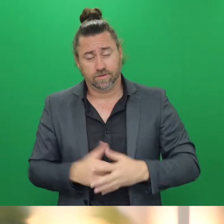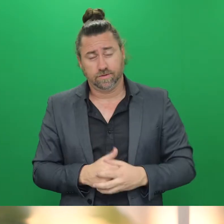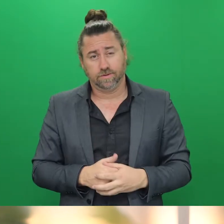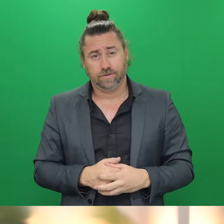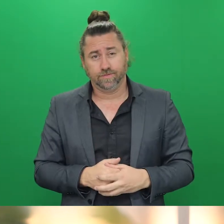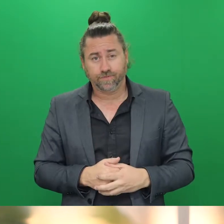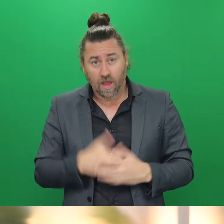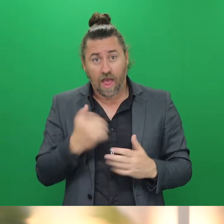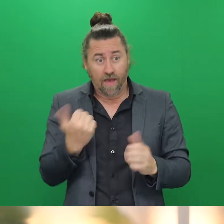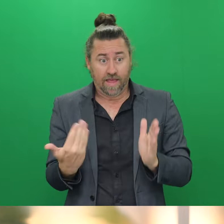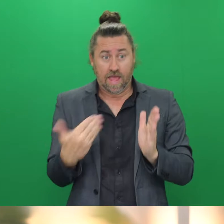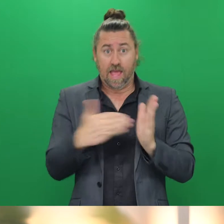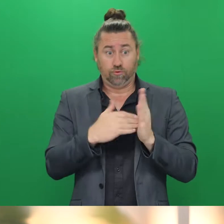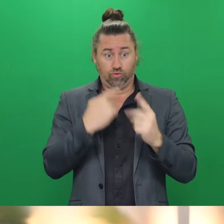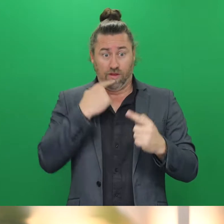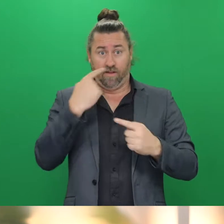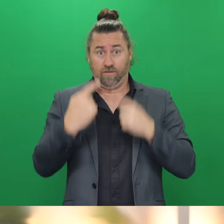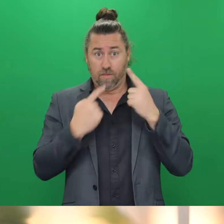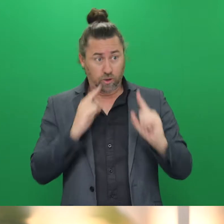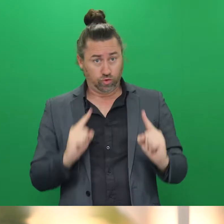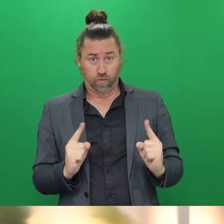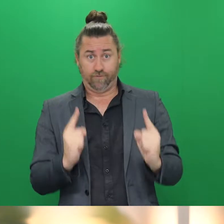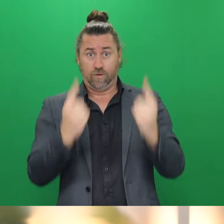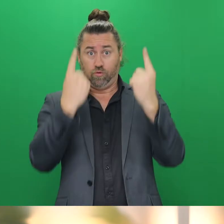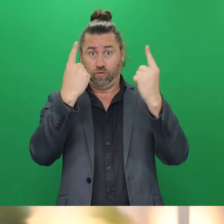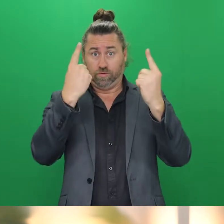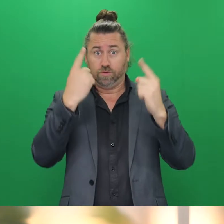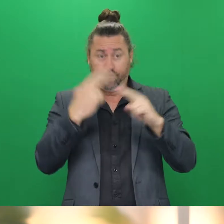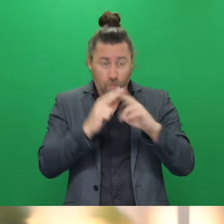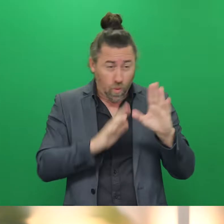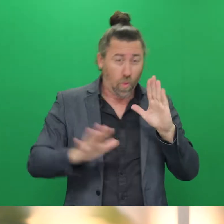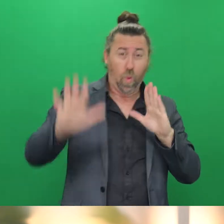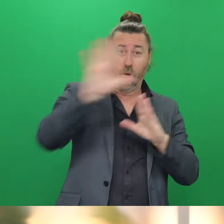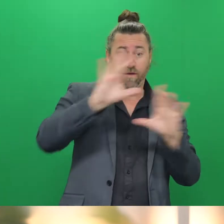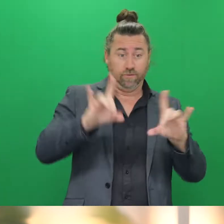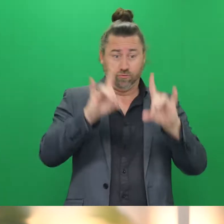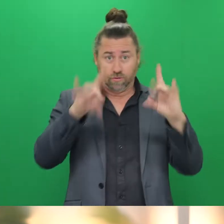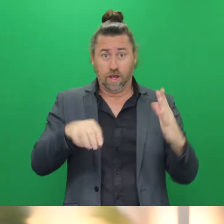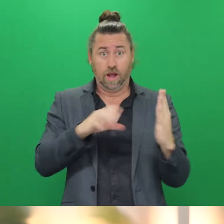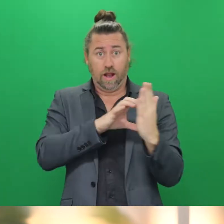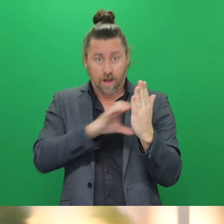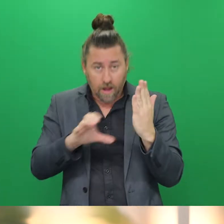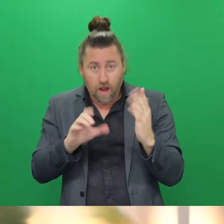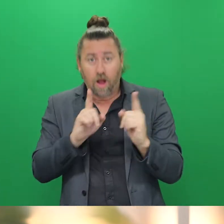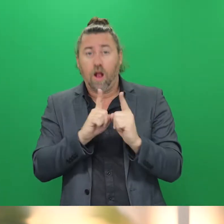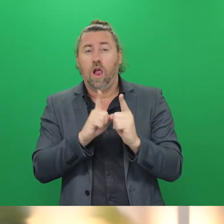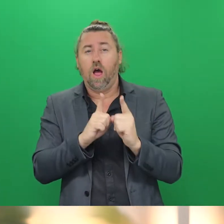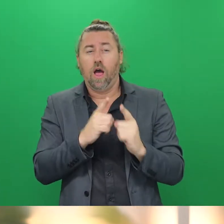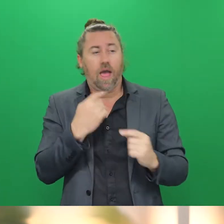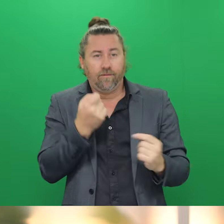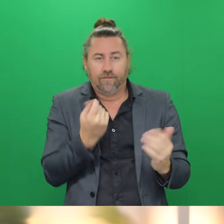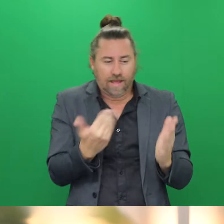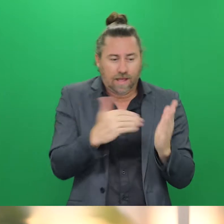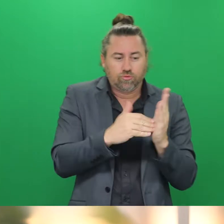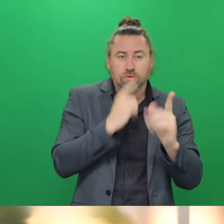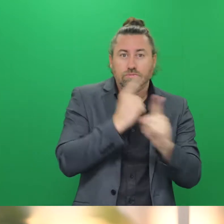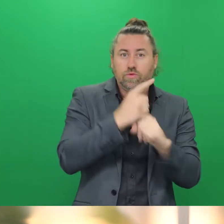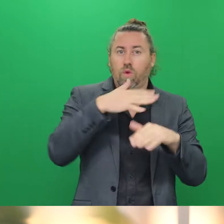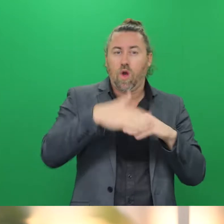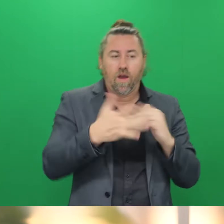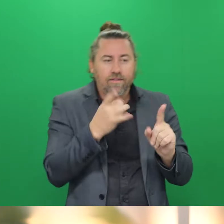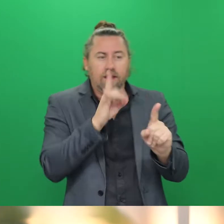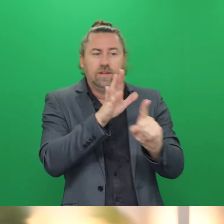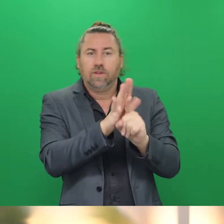this release which has never been available before at a national level. For example, information relating to self-harm and